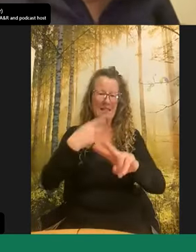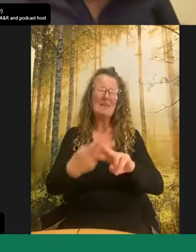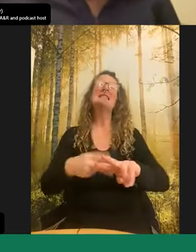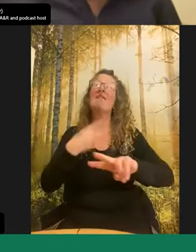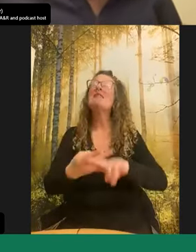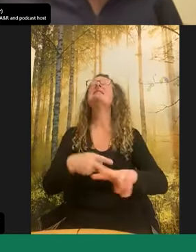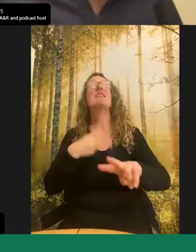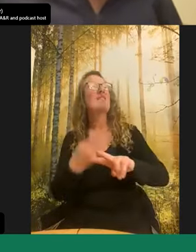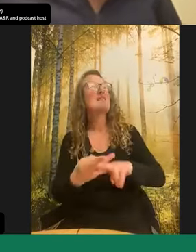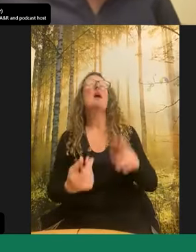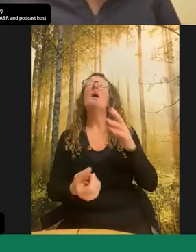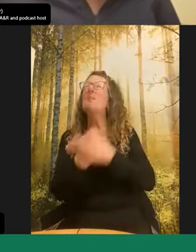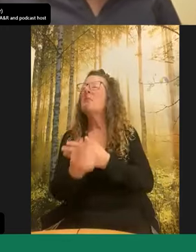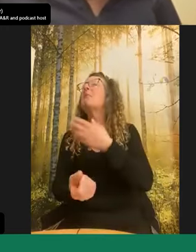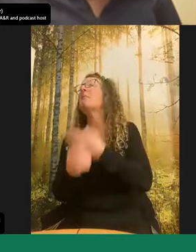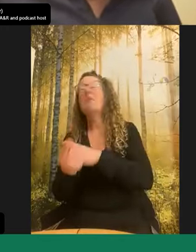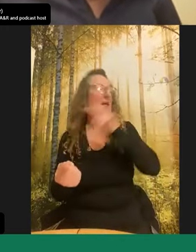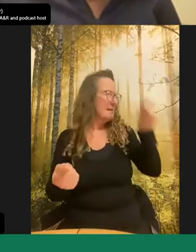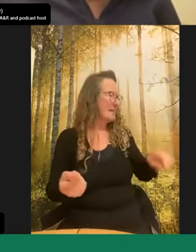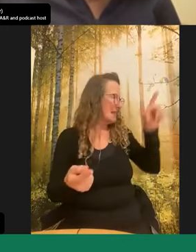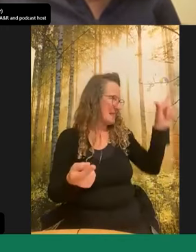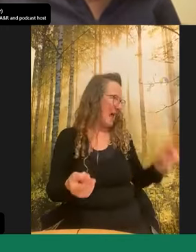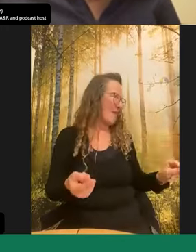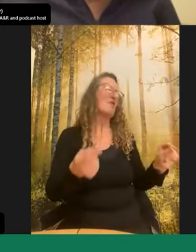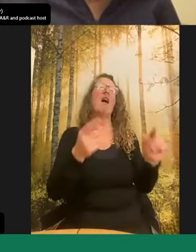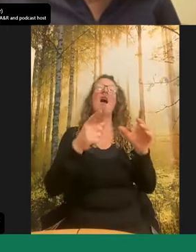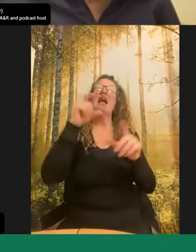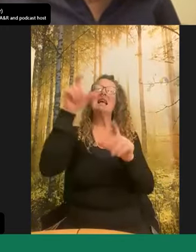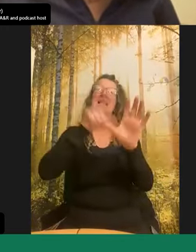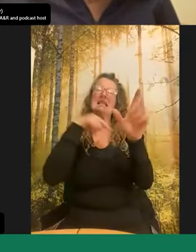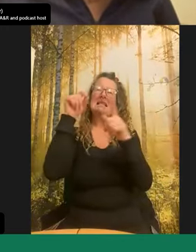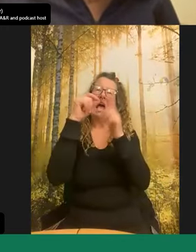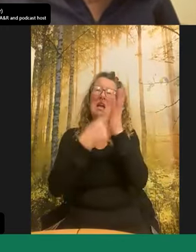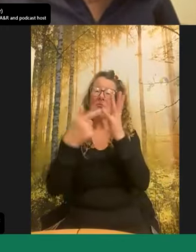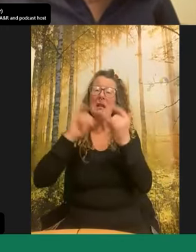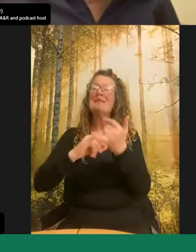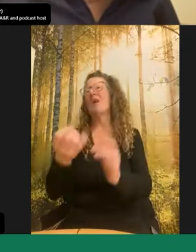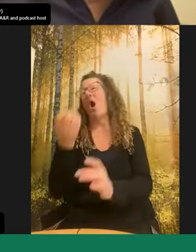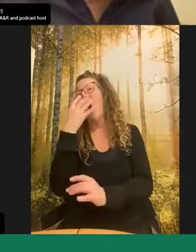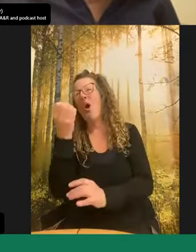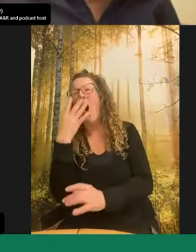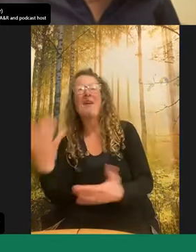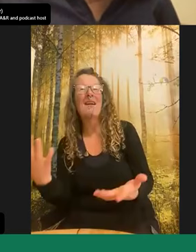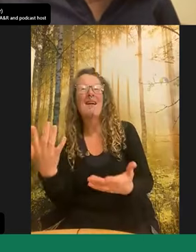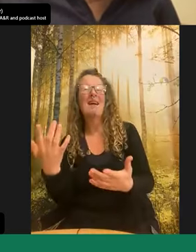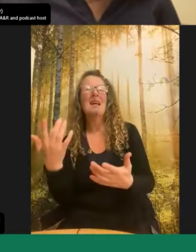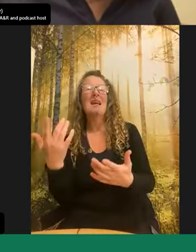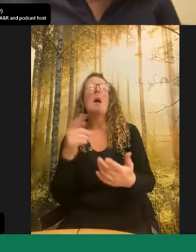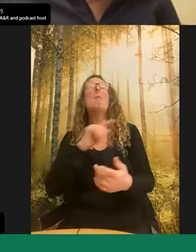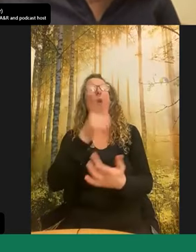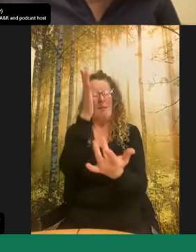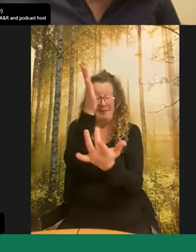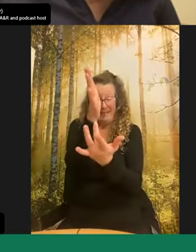something else, seeing Africa, seeing Cyprus, seeing Hong Kong. So I always had this counterpoint.